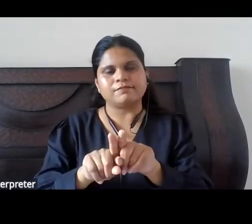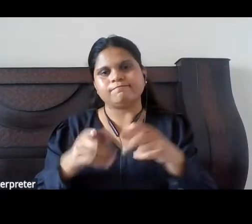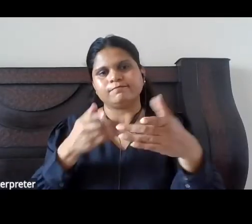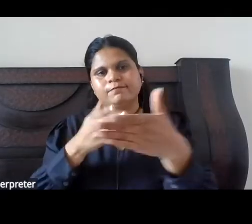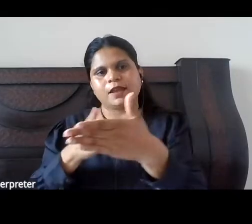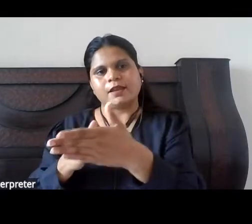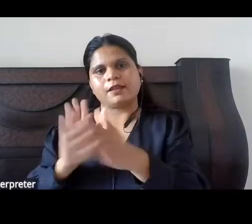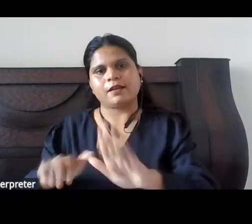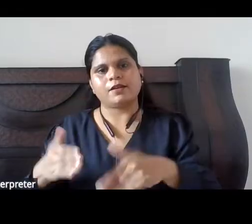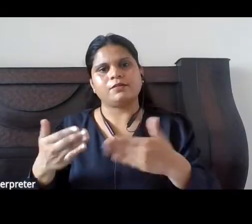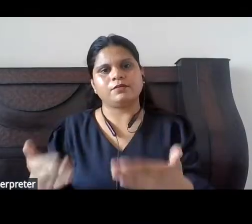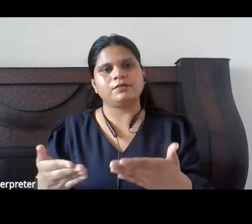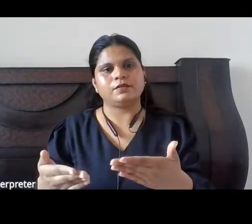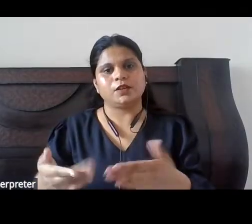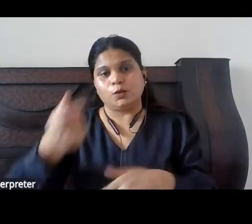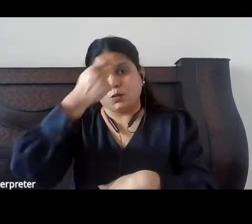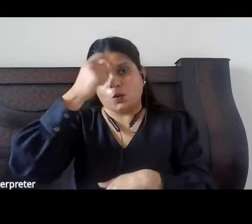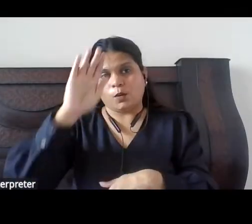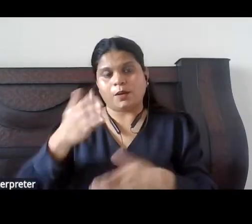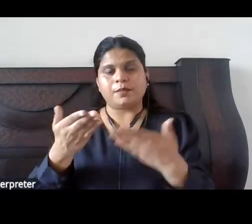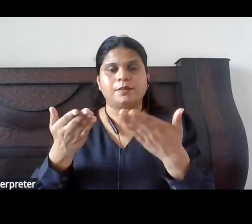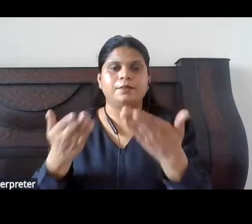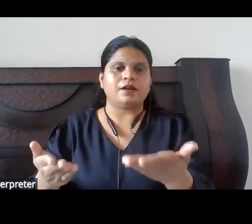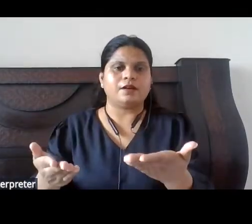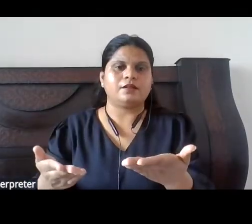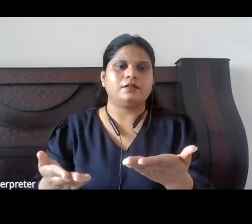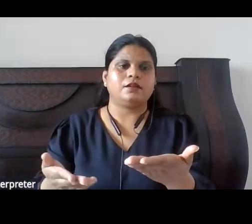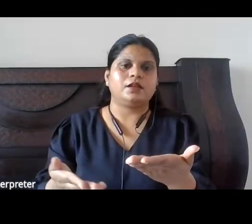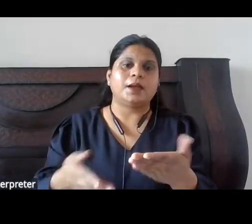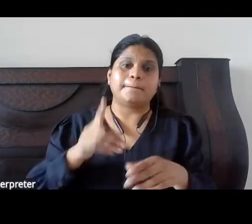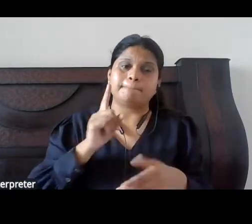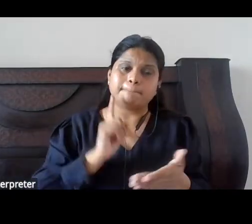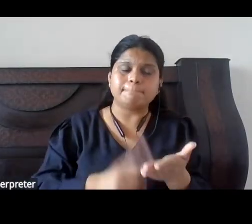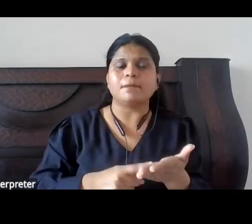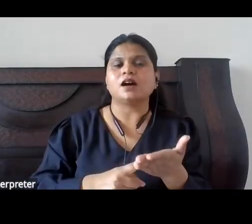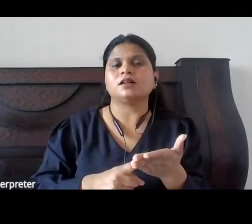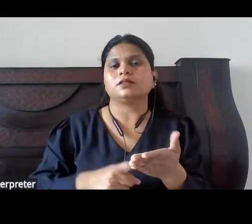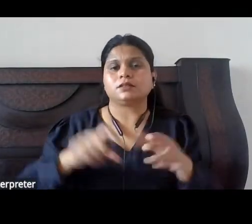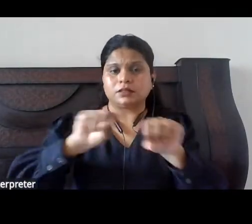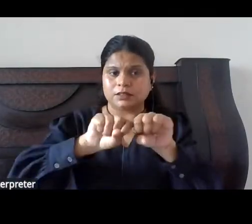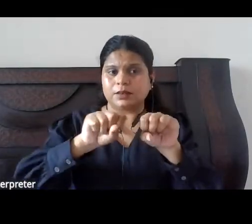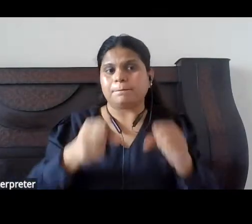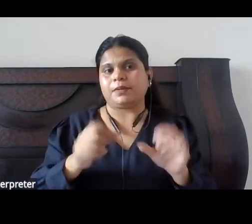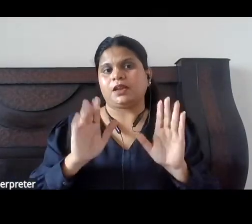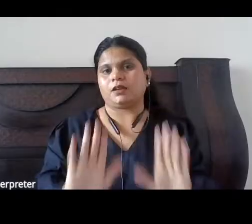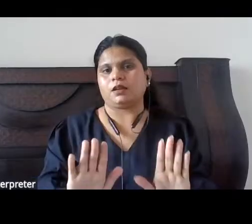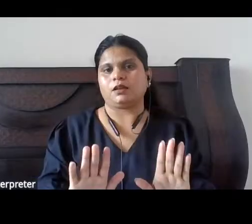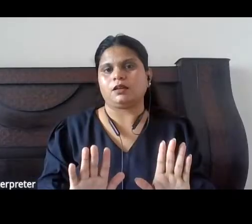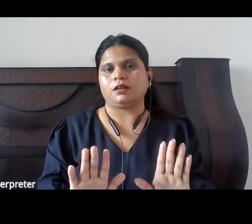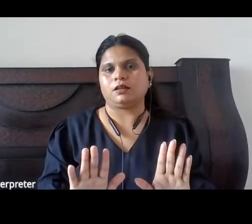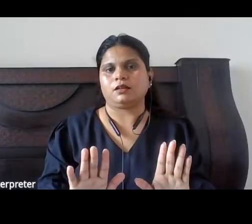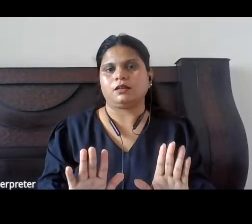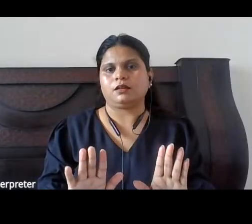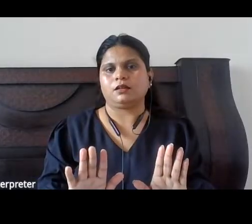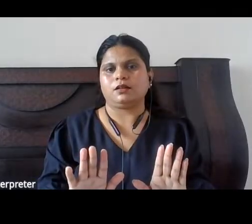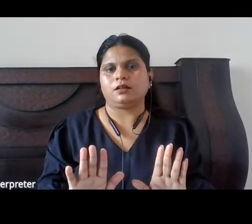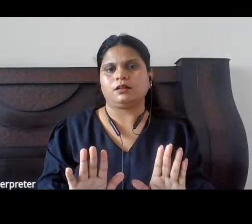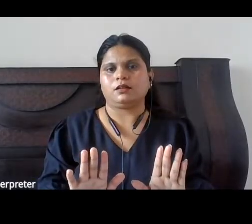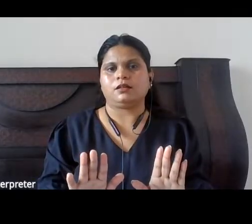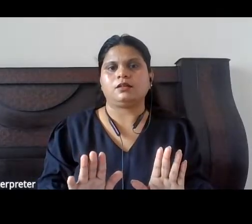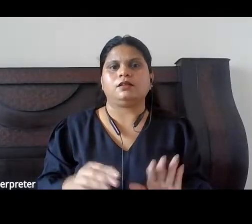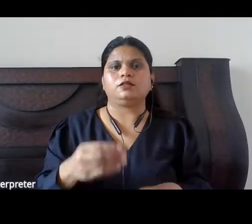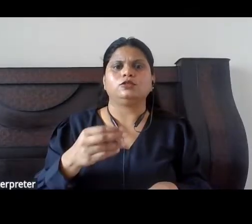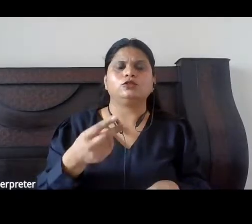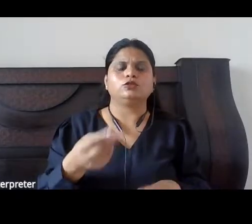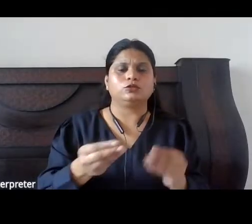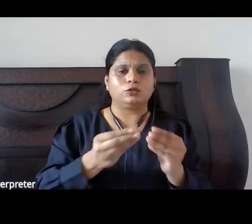a huge issue. So that we need to break, and for that we need to tap the section 39 of RPDA,